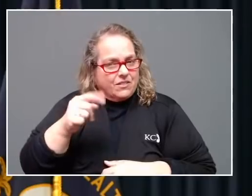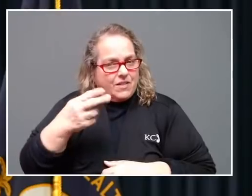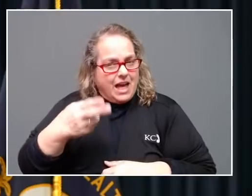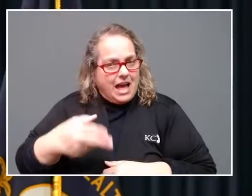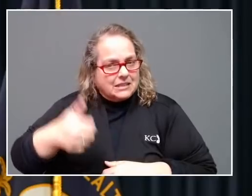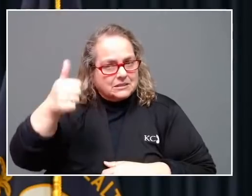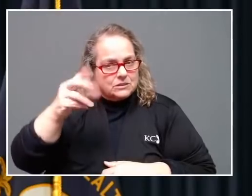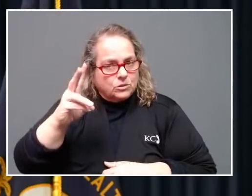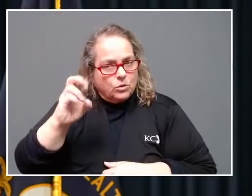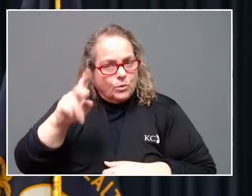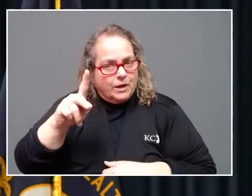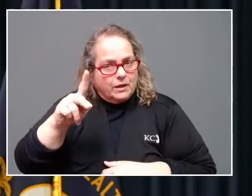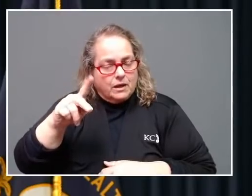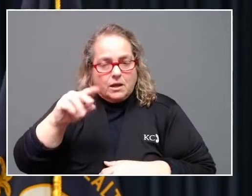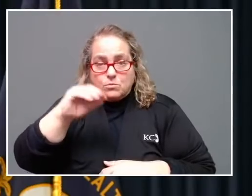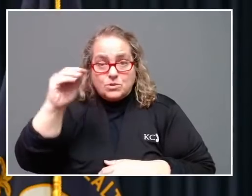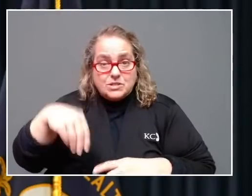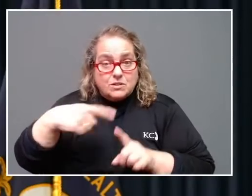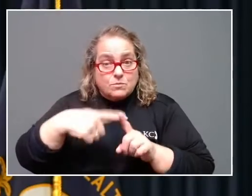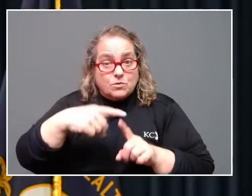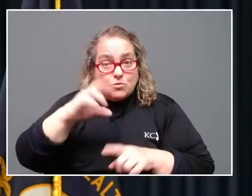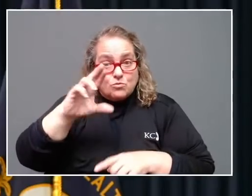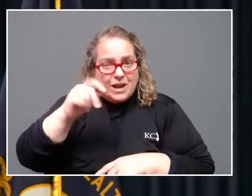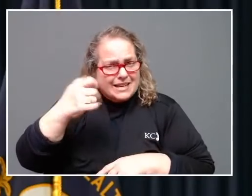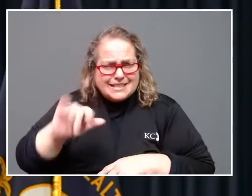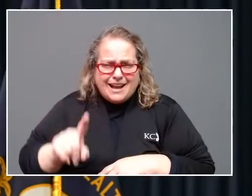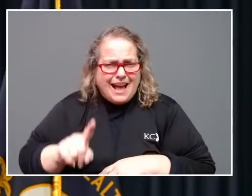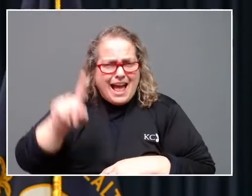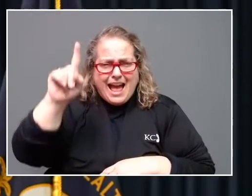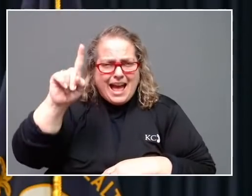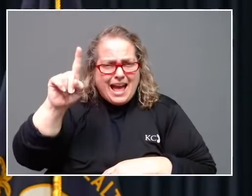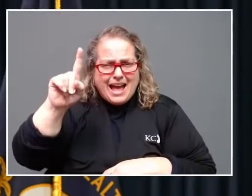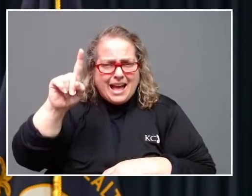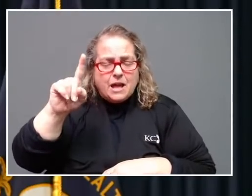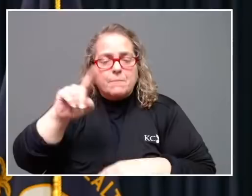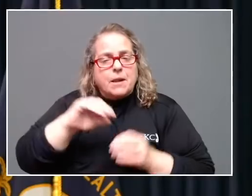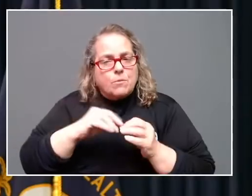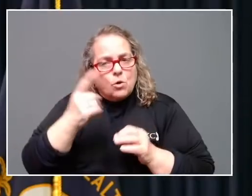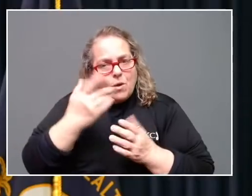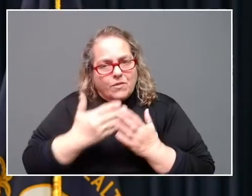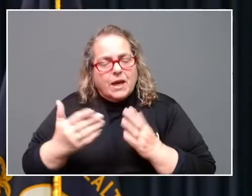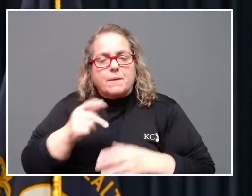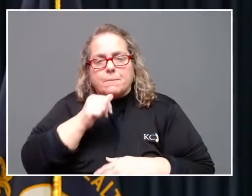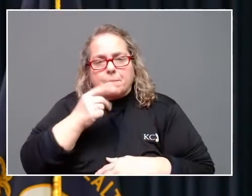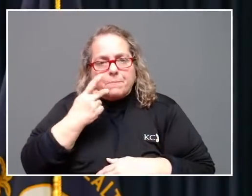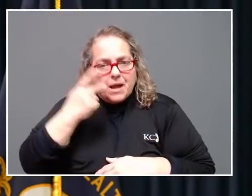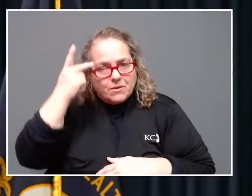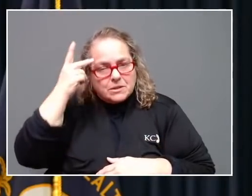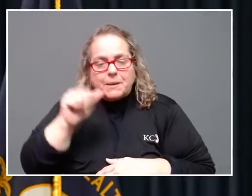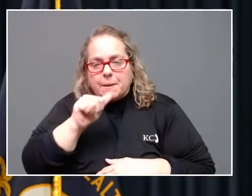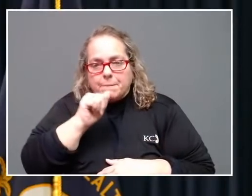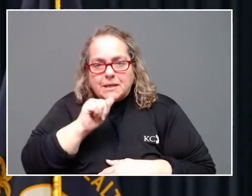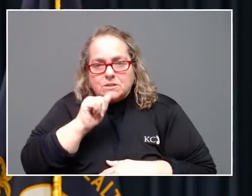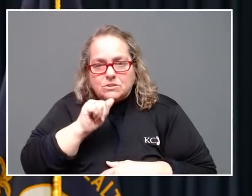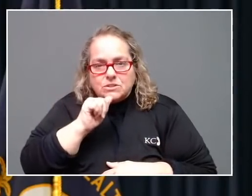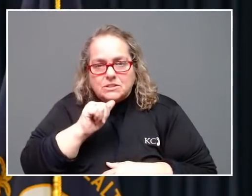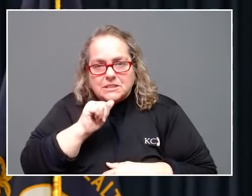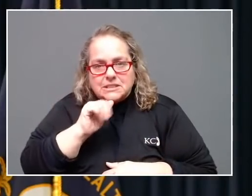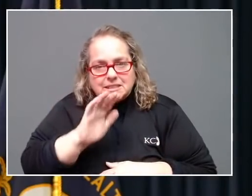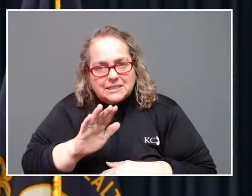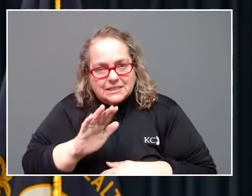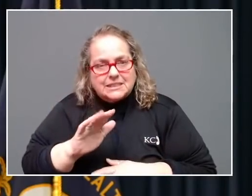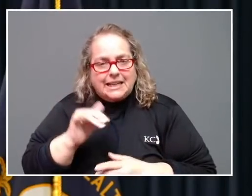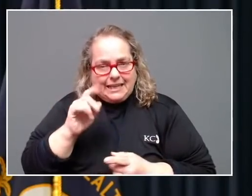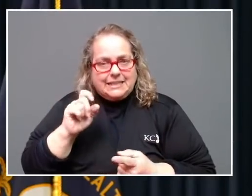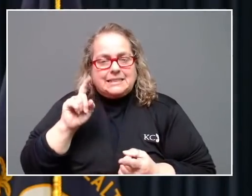still through the roof, even though it's coming down. So number one thing parents can do is be patient, right? This is lessening. Be patient. Give it a couple